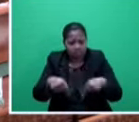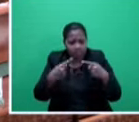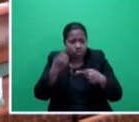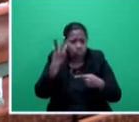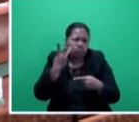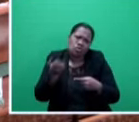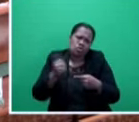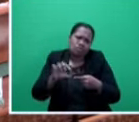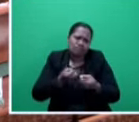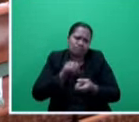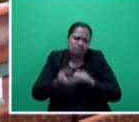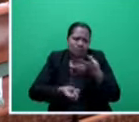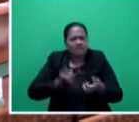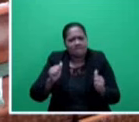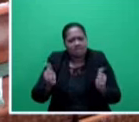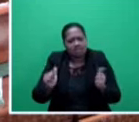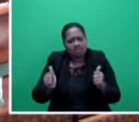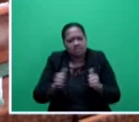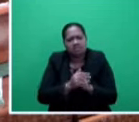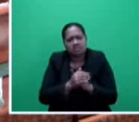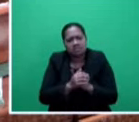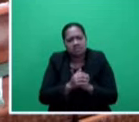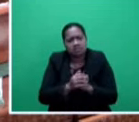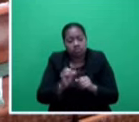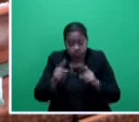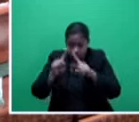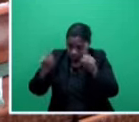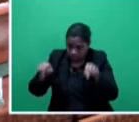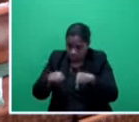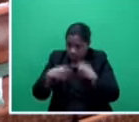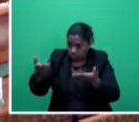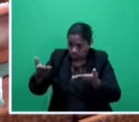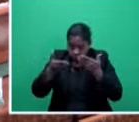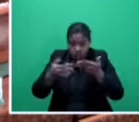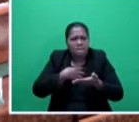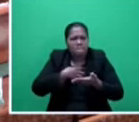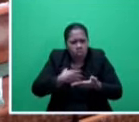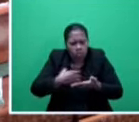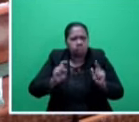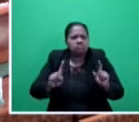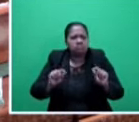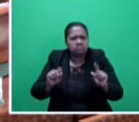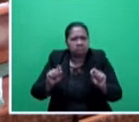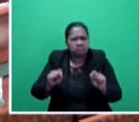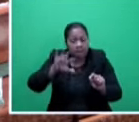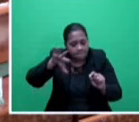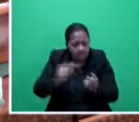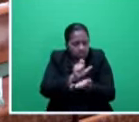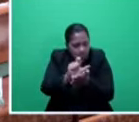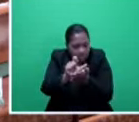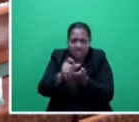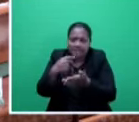addressed thus far. A petition that calls for further action must clearly state